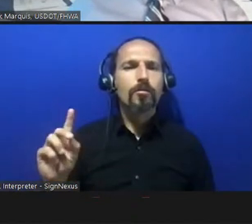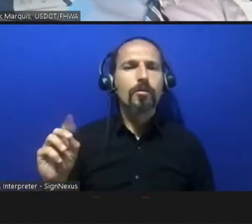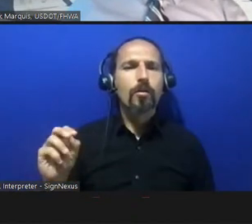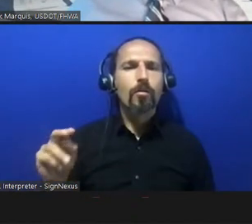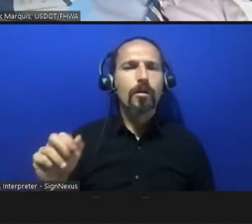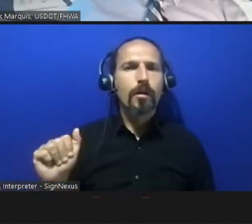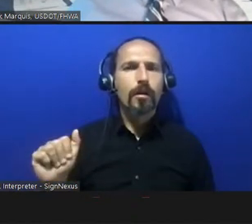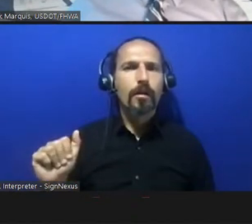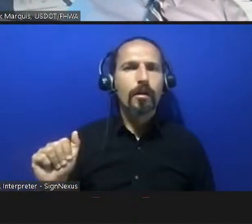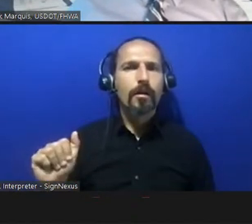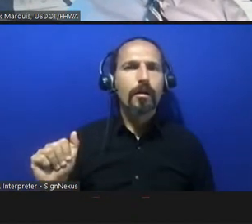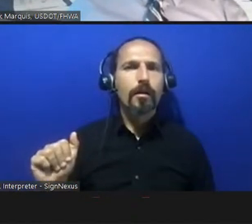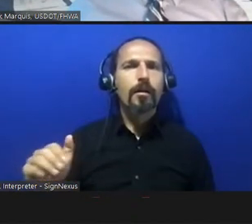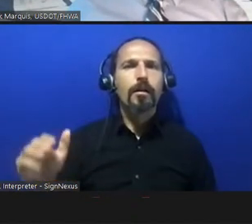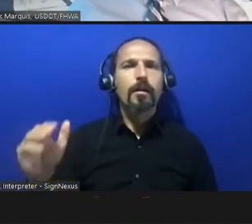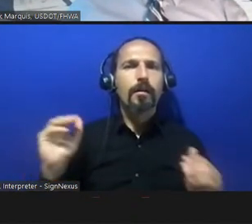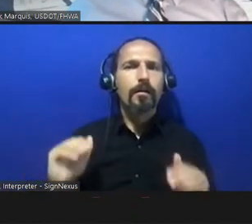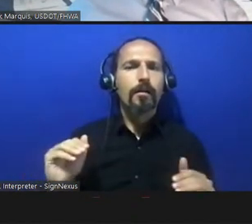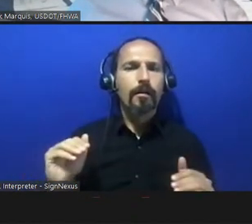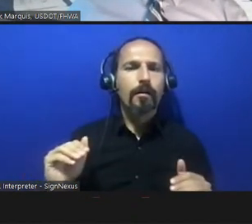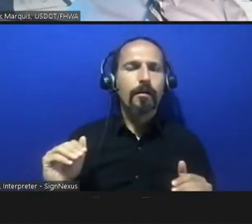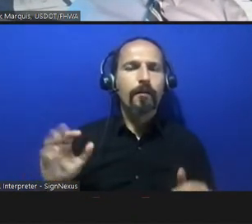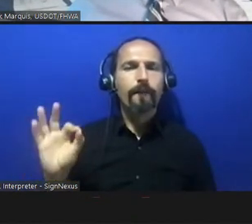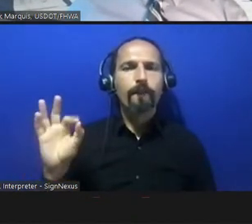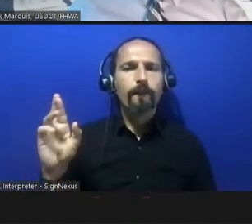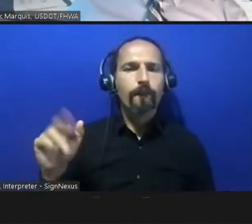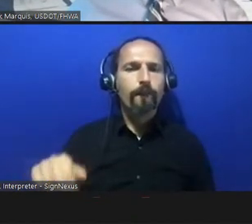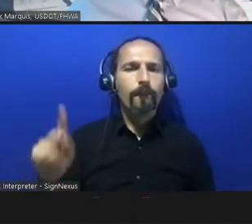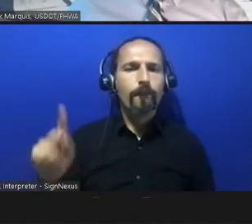followed by frank tufano